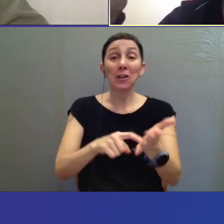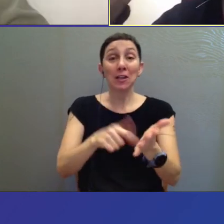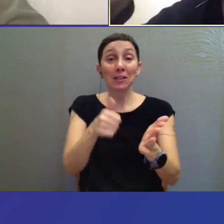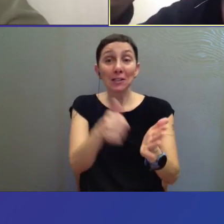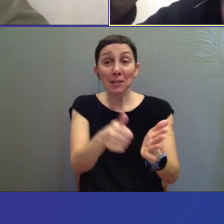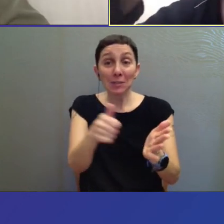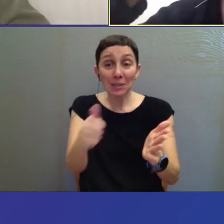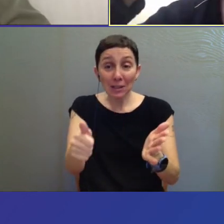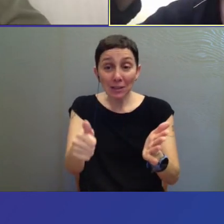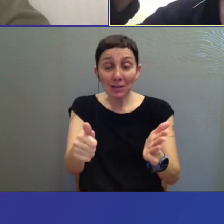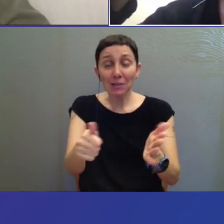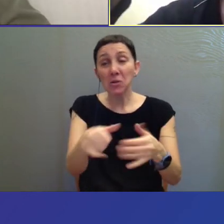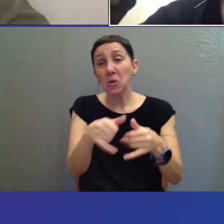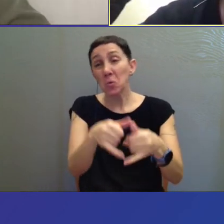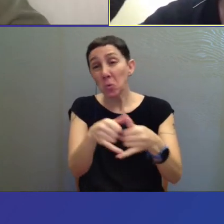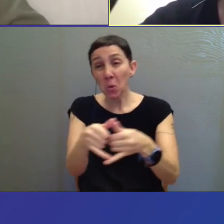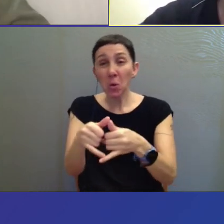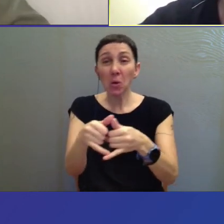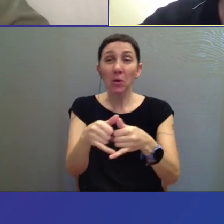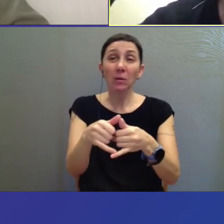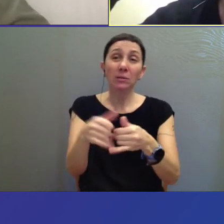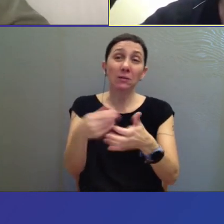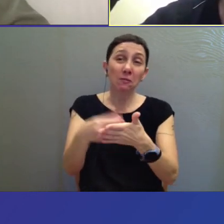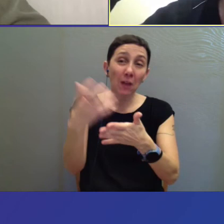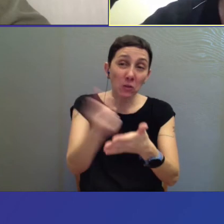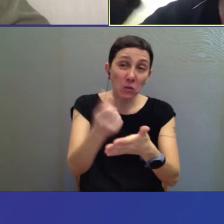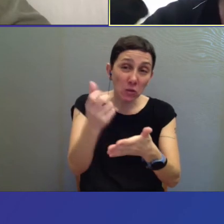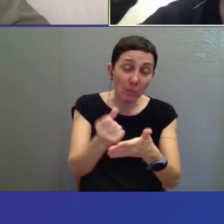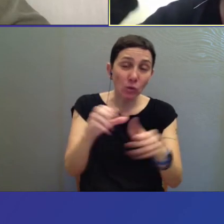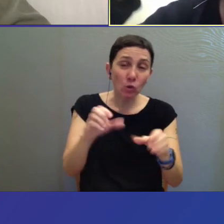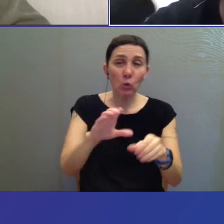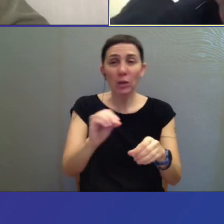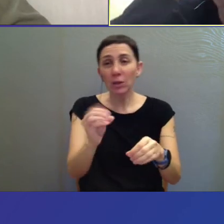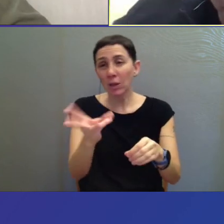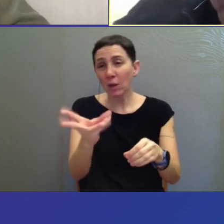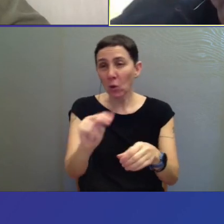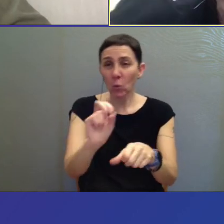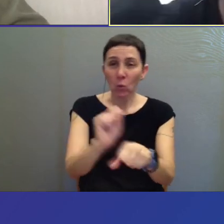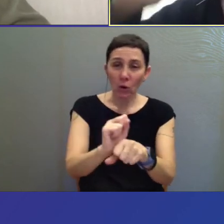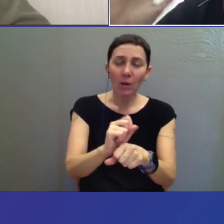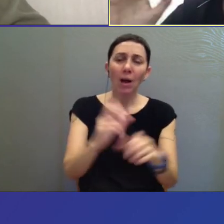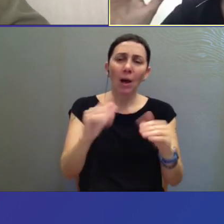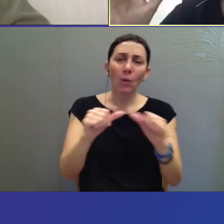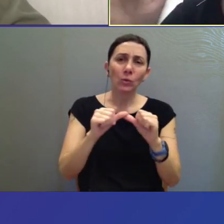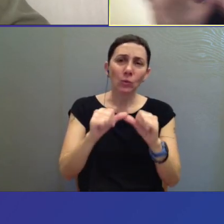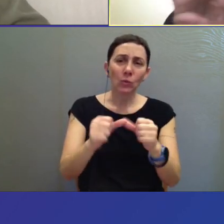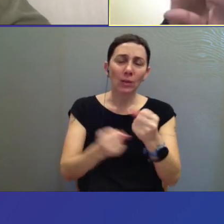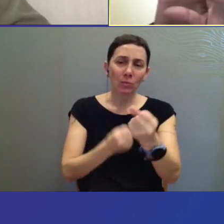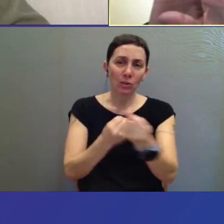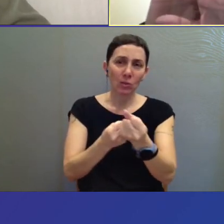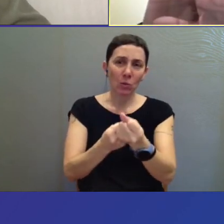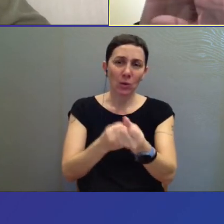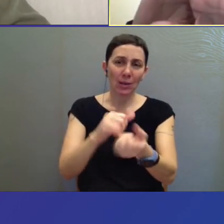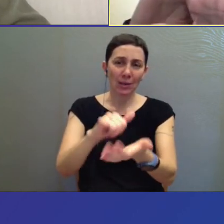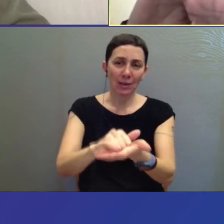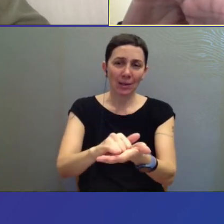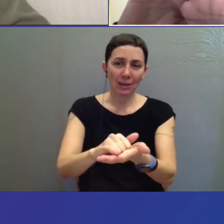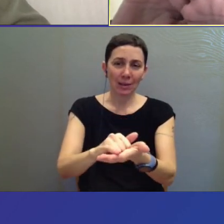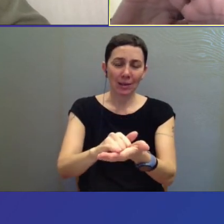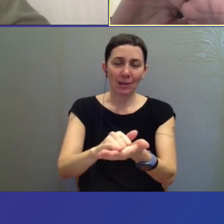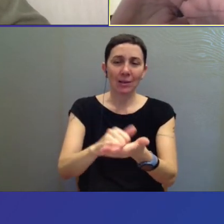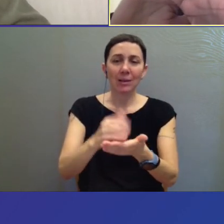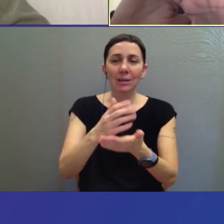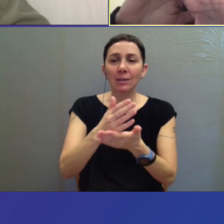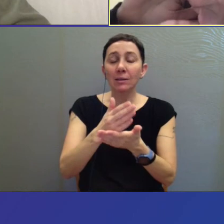of awards and fellowships and doing their own work. And I hope to keep supporting that. We can't, some of the